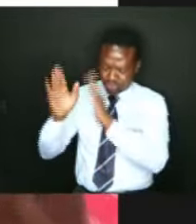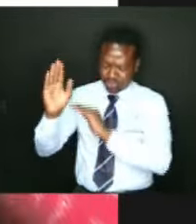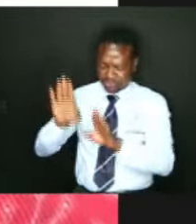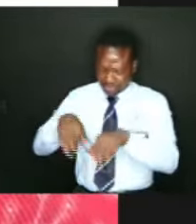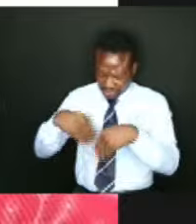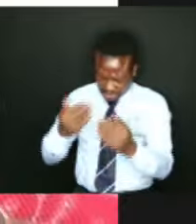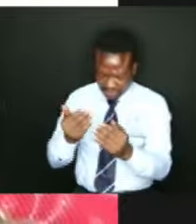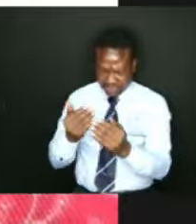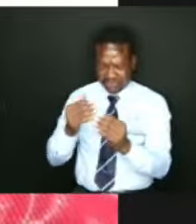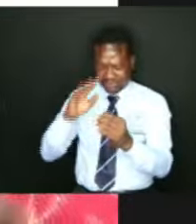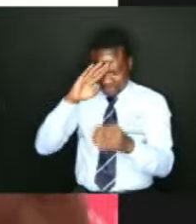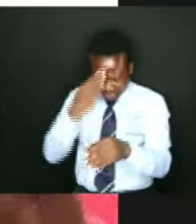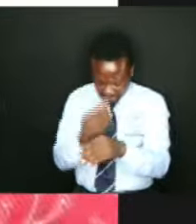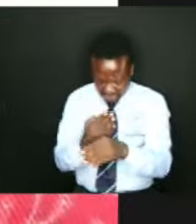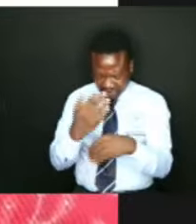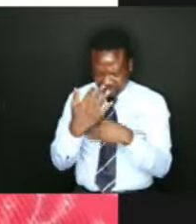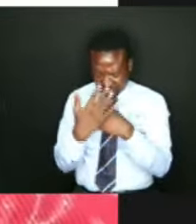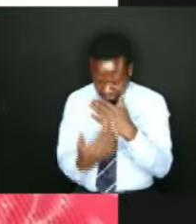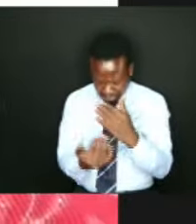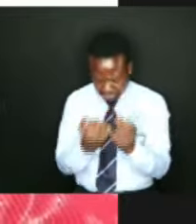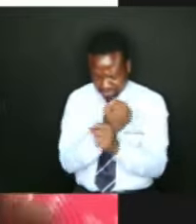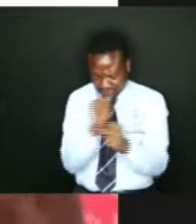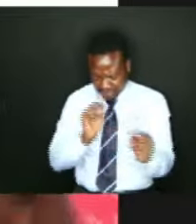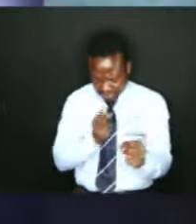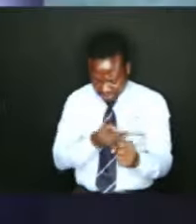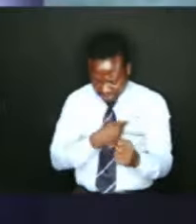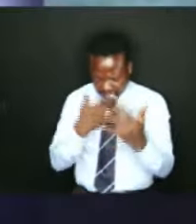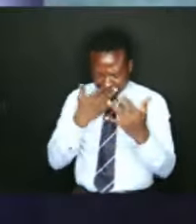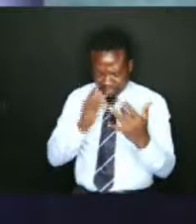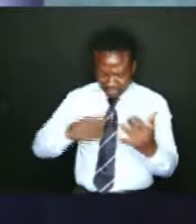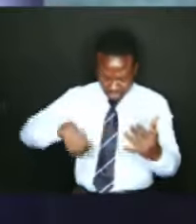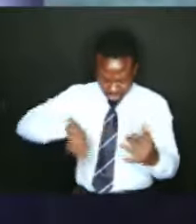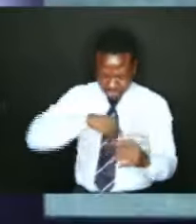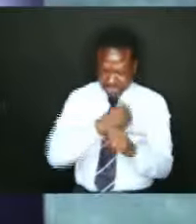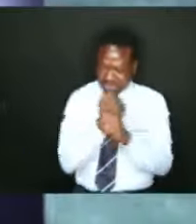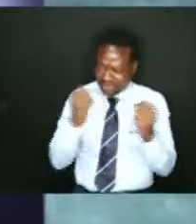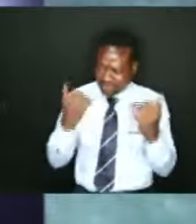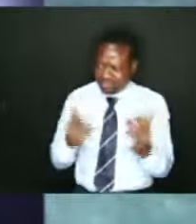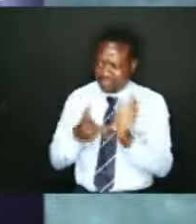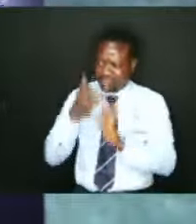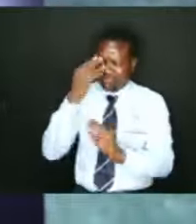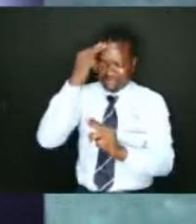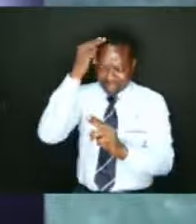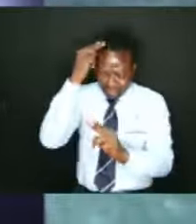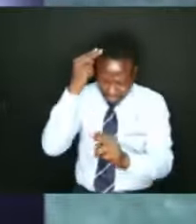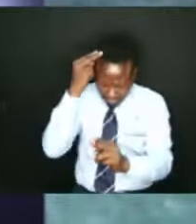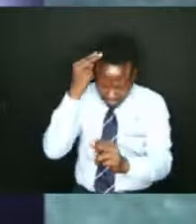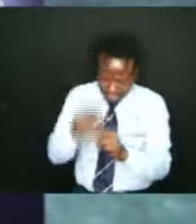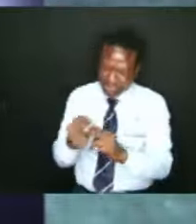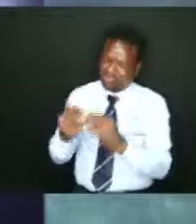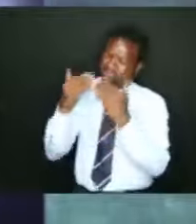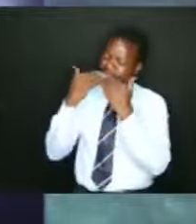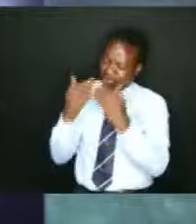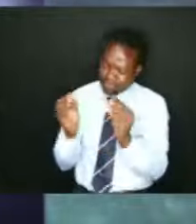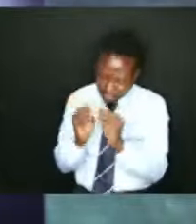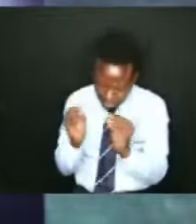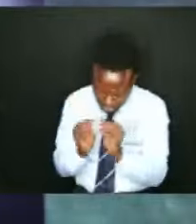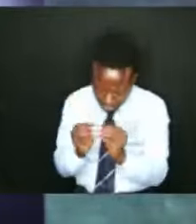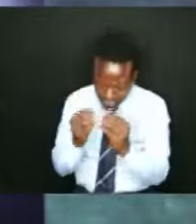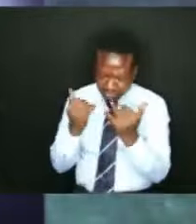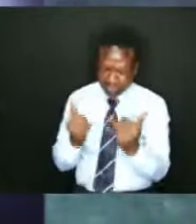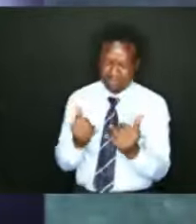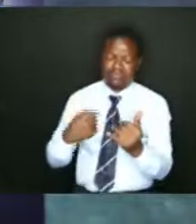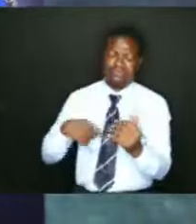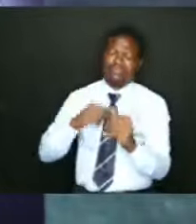for dividing that dividing wall of hostility. God, you brought it low, that the two may become one flesh,